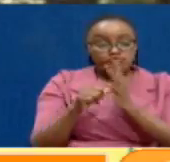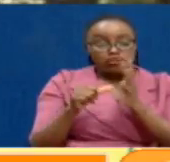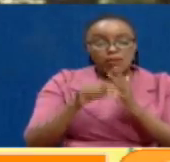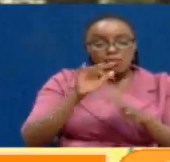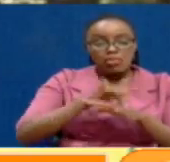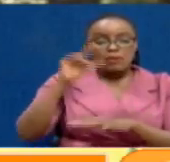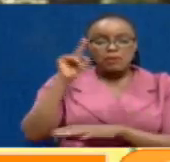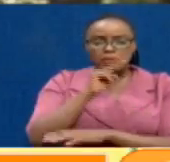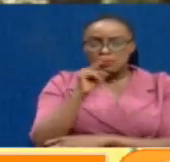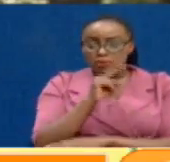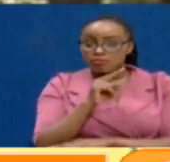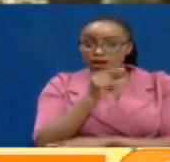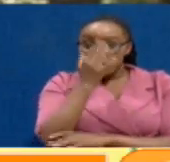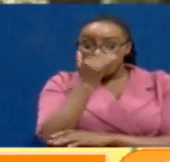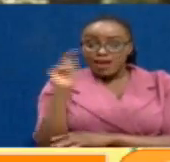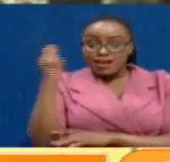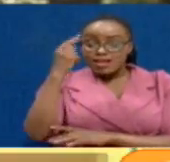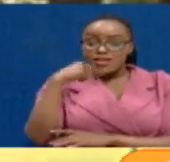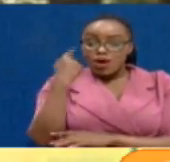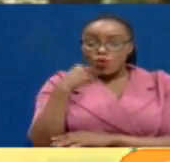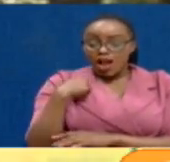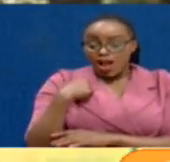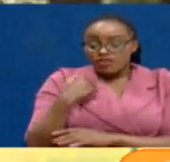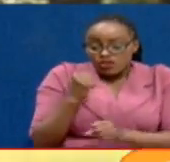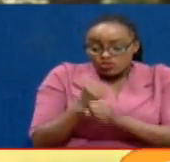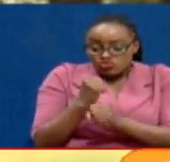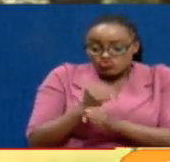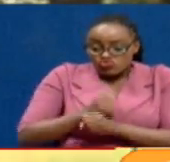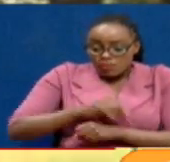haija consider pia ule Mkenya mwenye amejiandika.